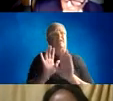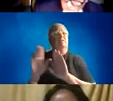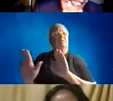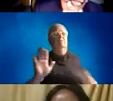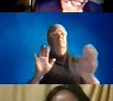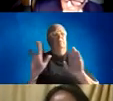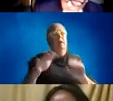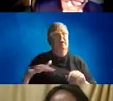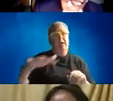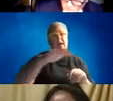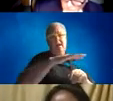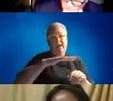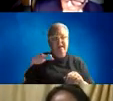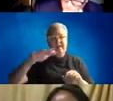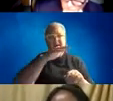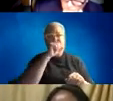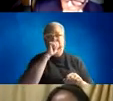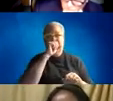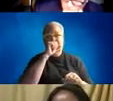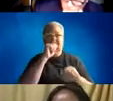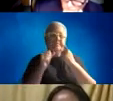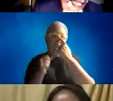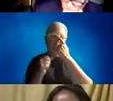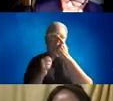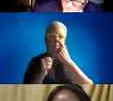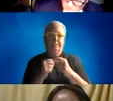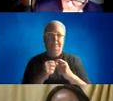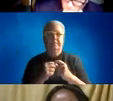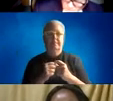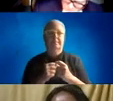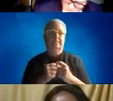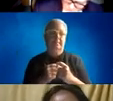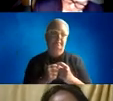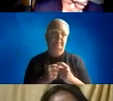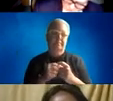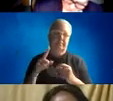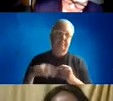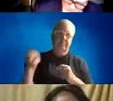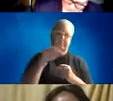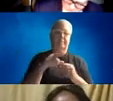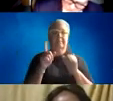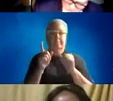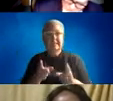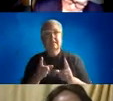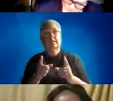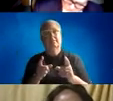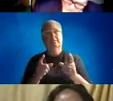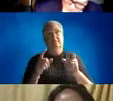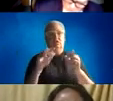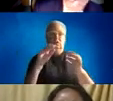There should be a number. There should be number of